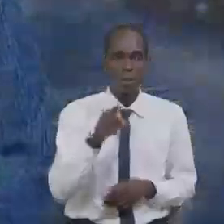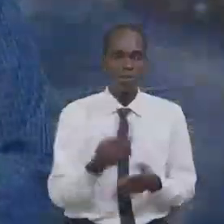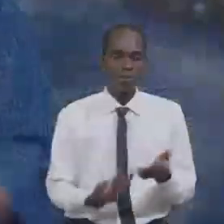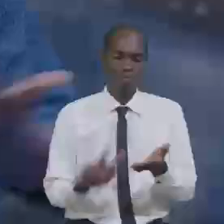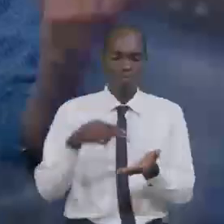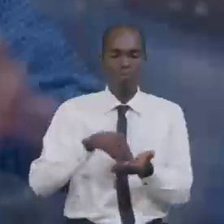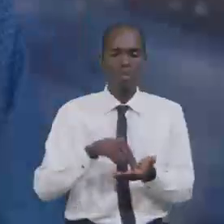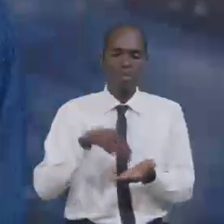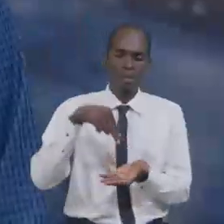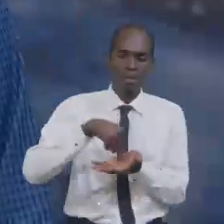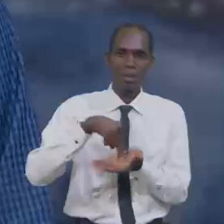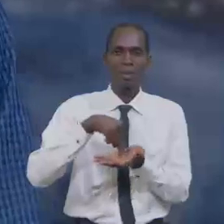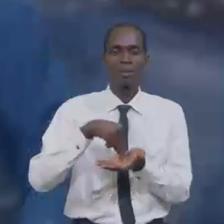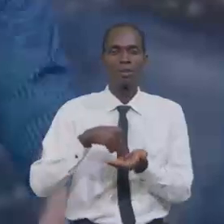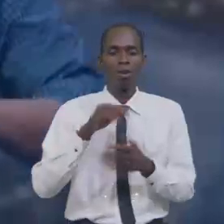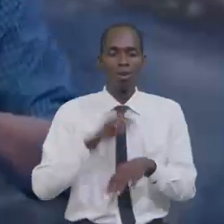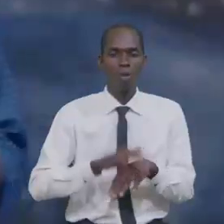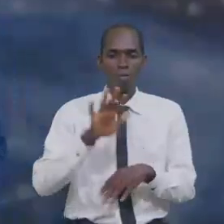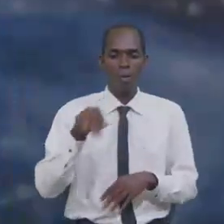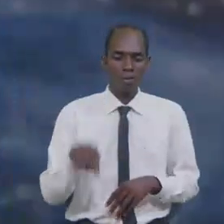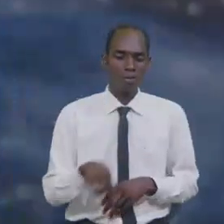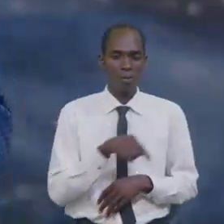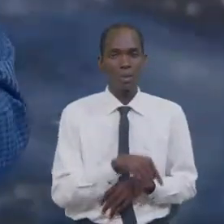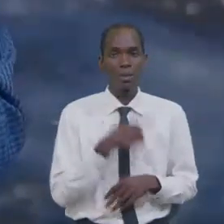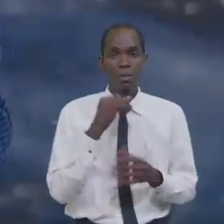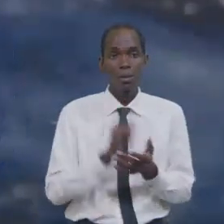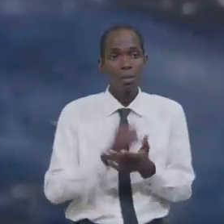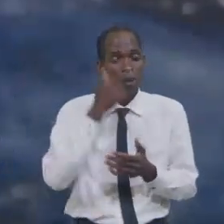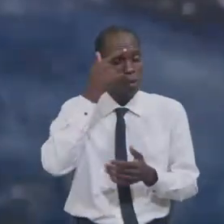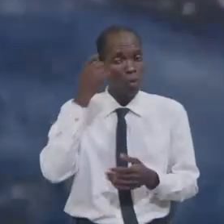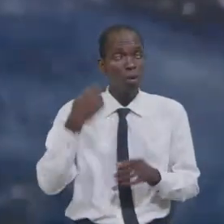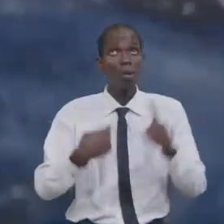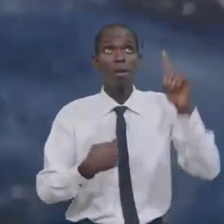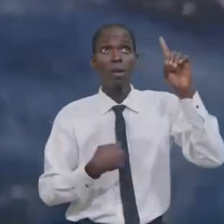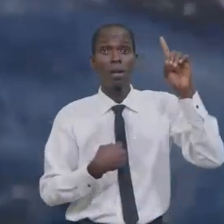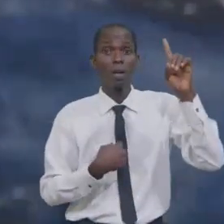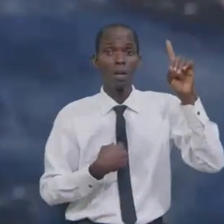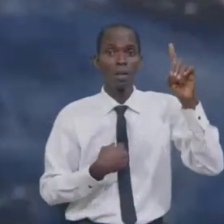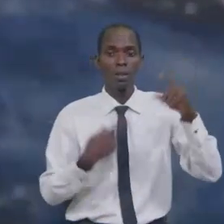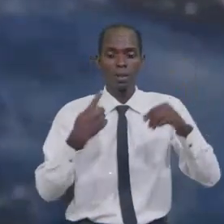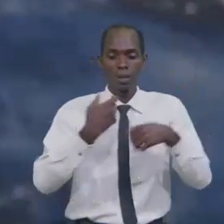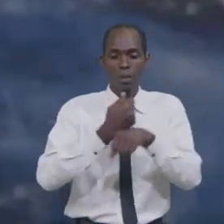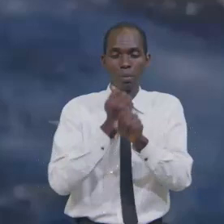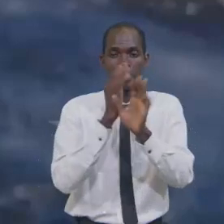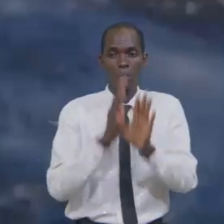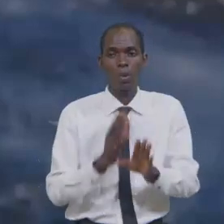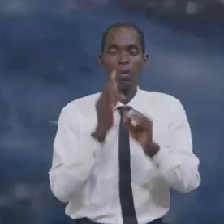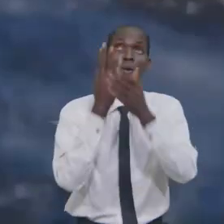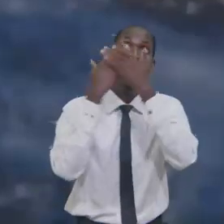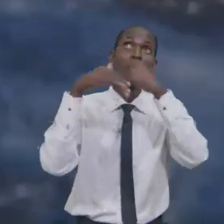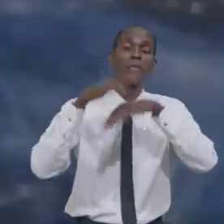up upon thy feet. He said because I, the maker of heaven and